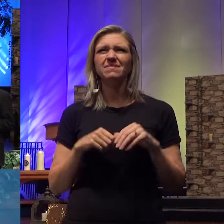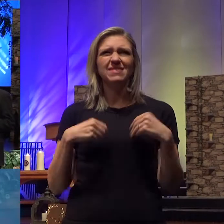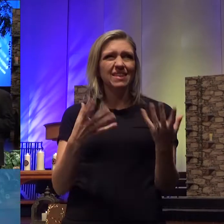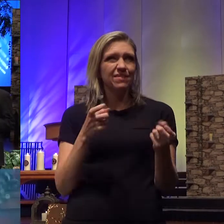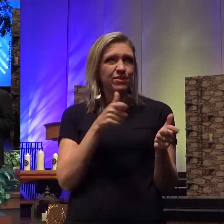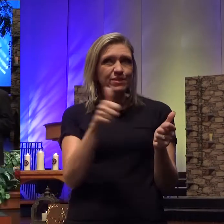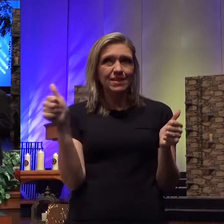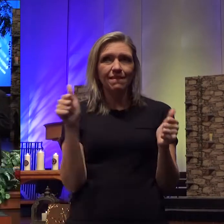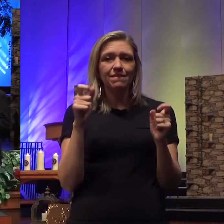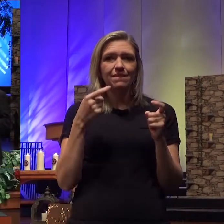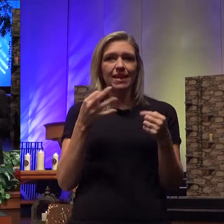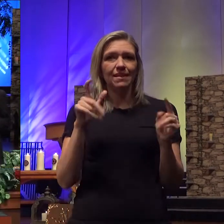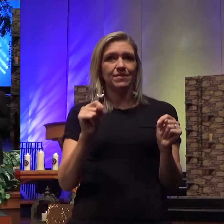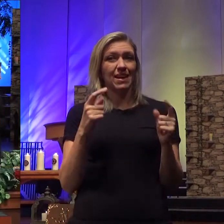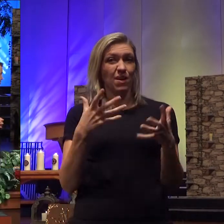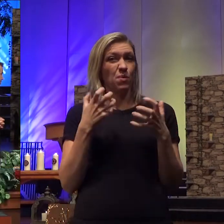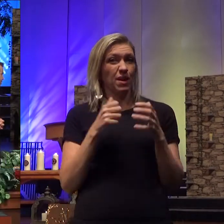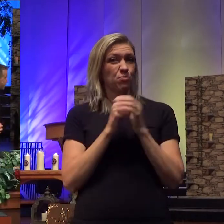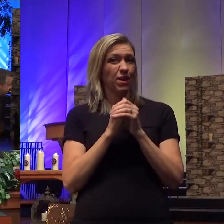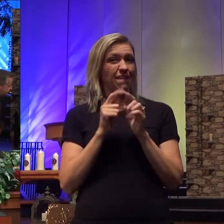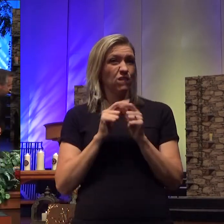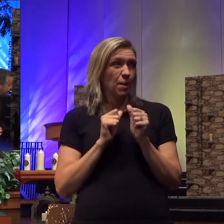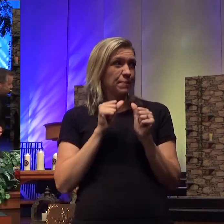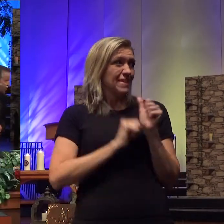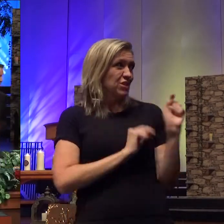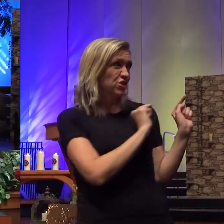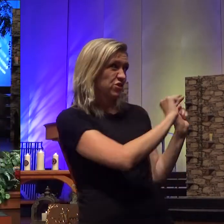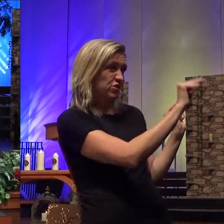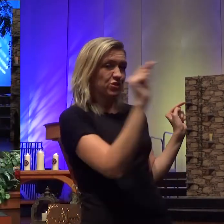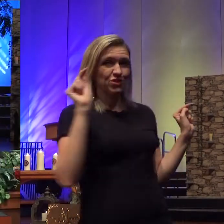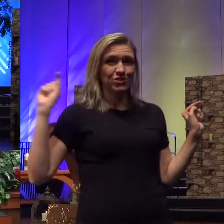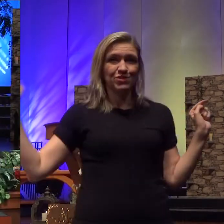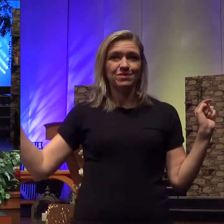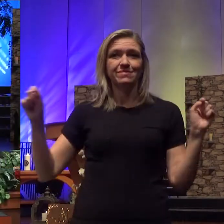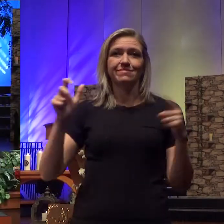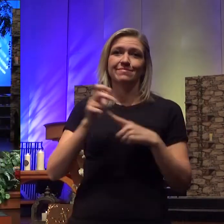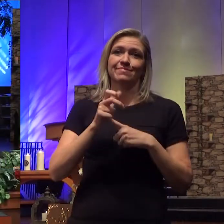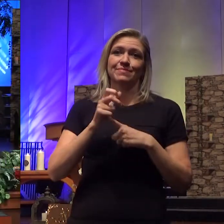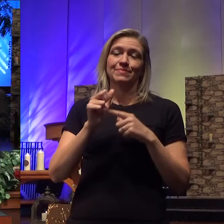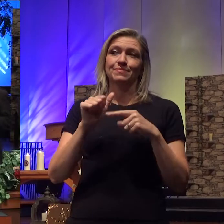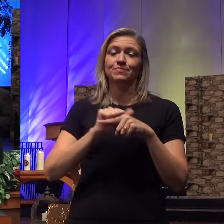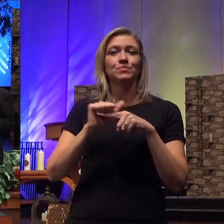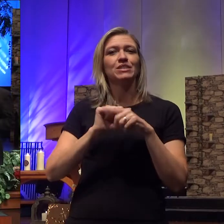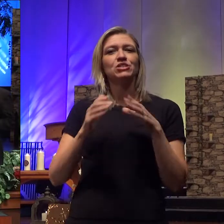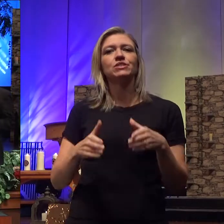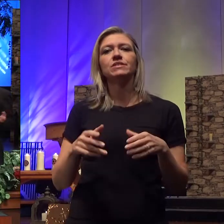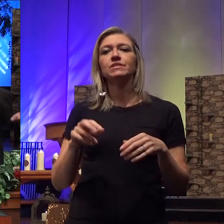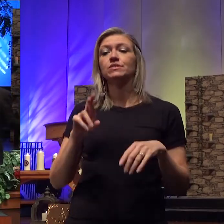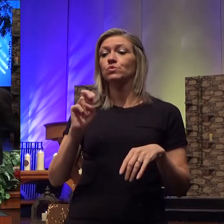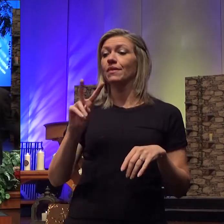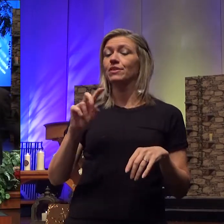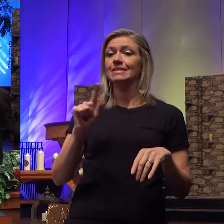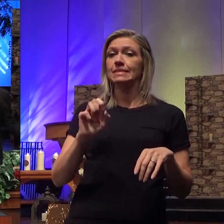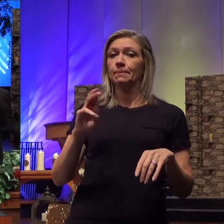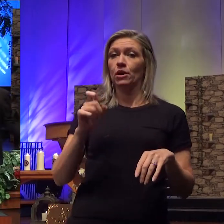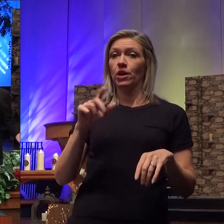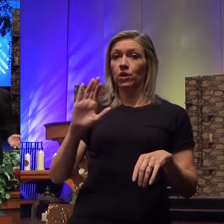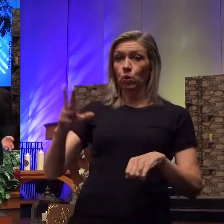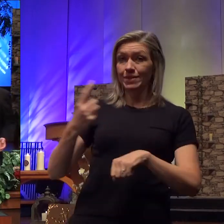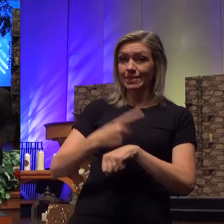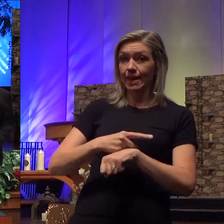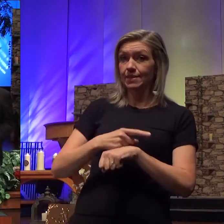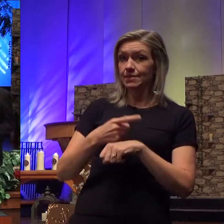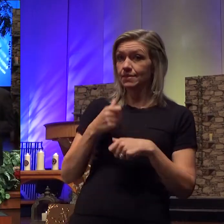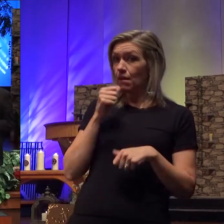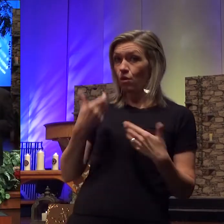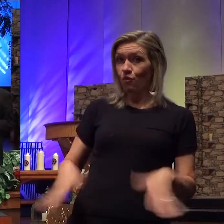Welcome. Give yourself that gift. I want to get a prayer from each and every one of these incredible practitioners this morning. It's a great experience. Reverend Zamira, your day of interfaith isn't over. You've